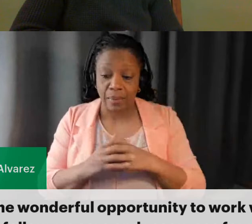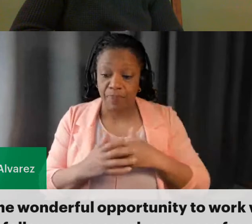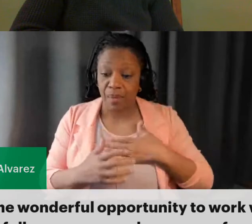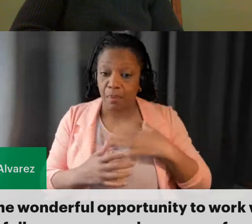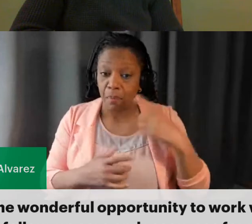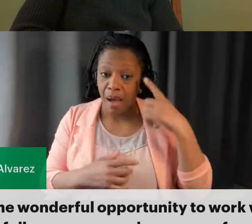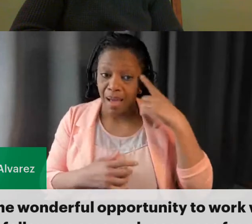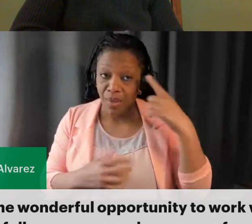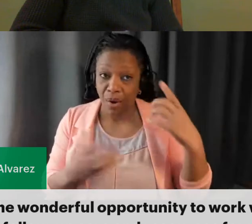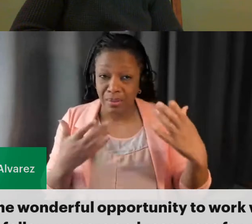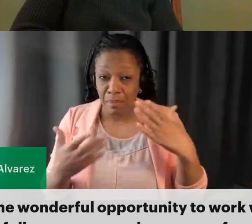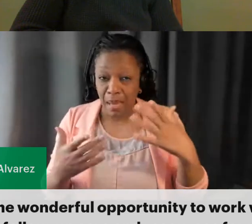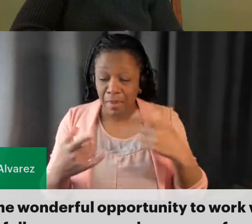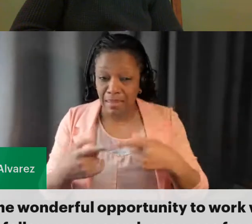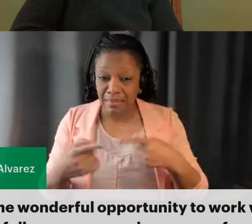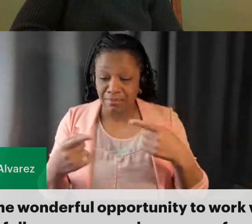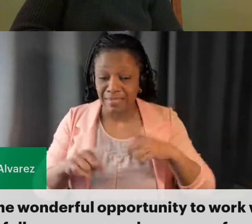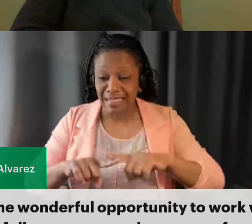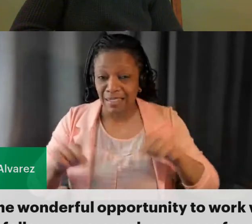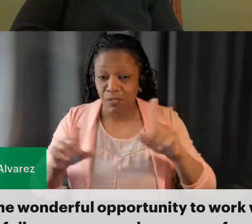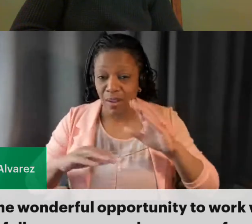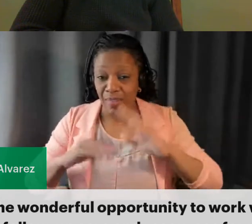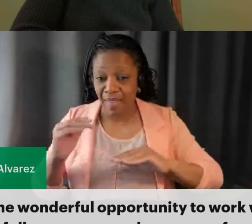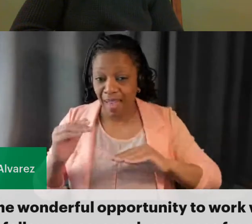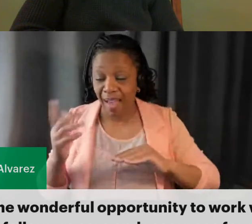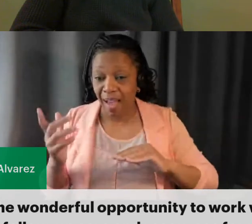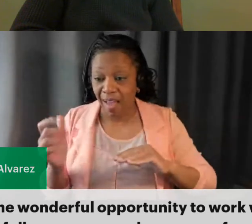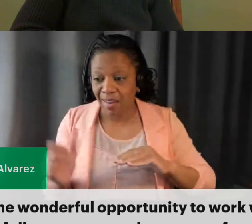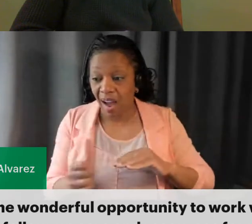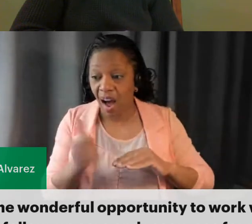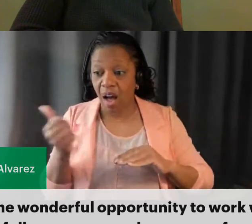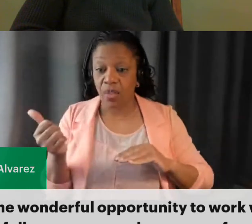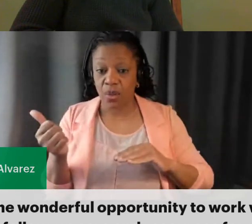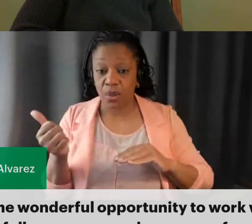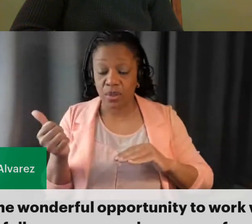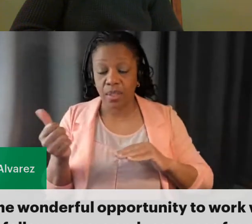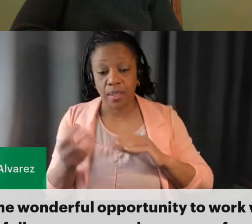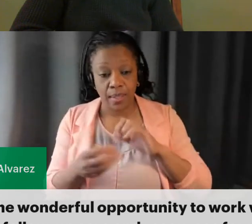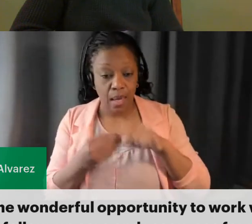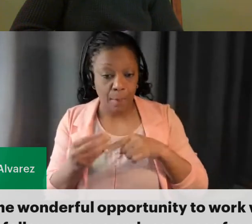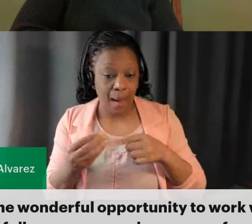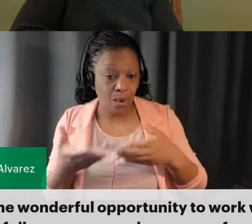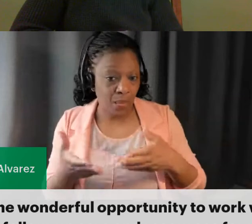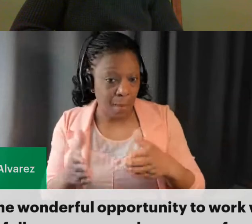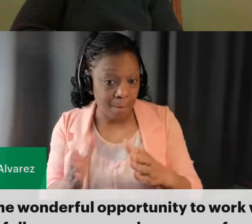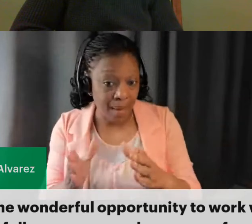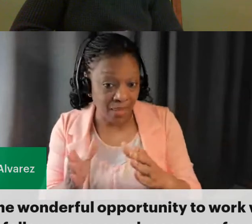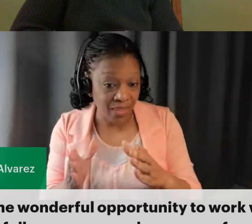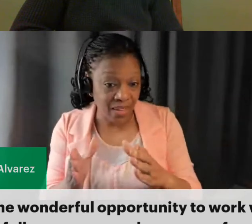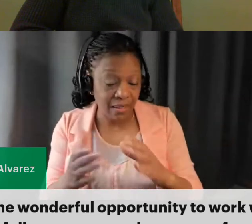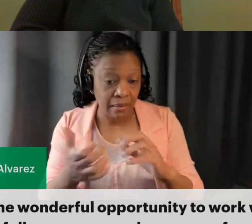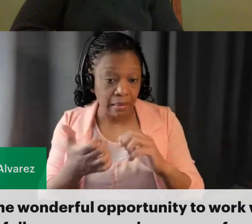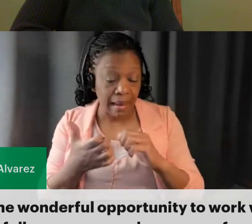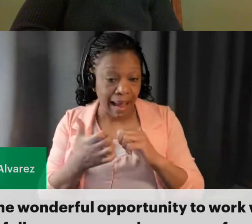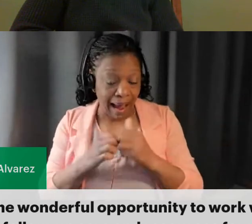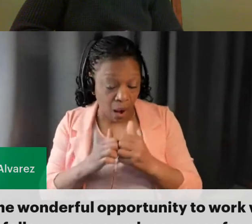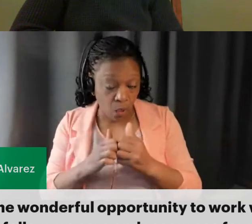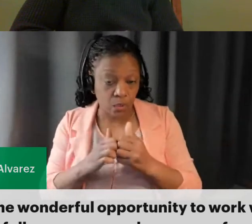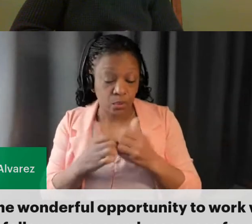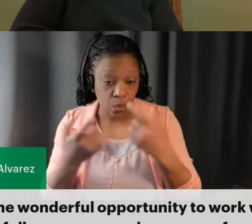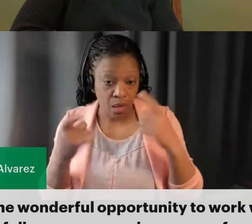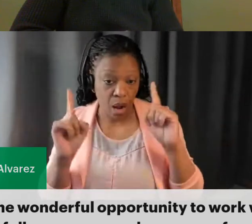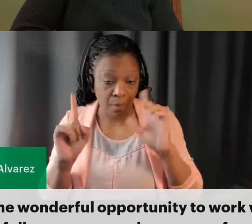from others in regards to the method that they go about it. I'm a community